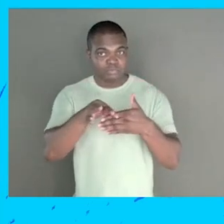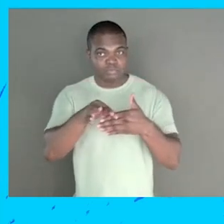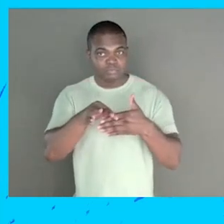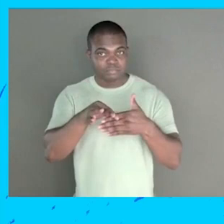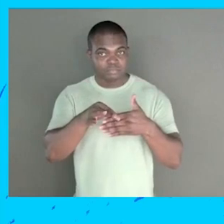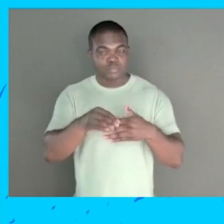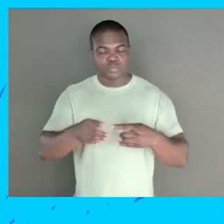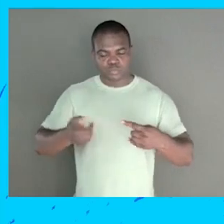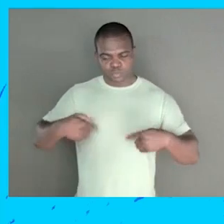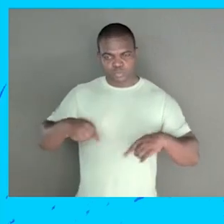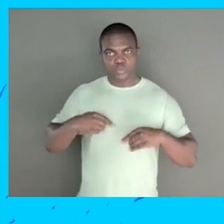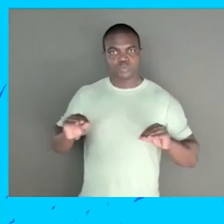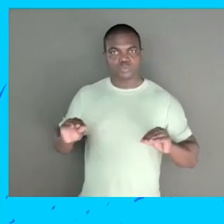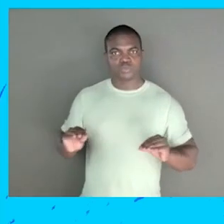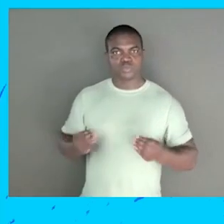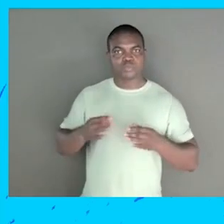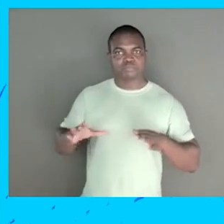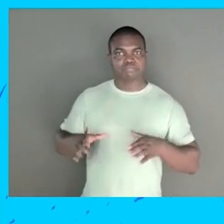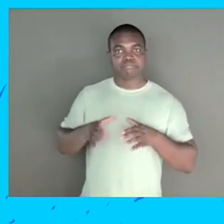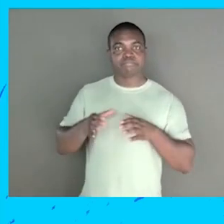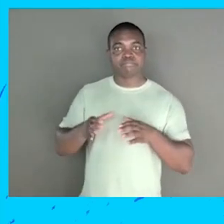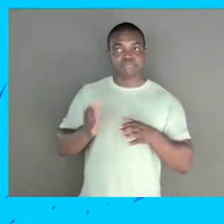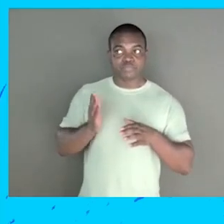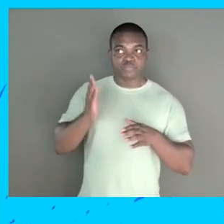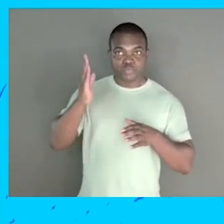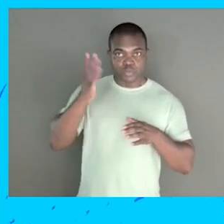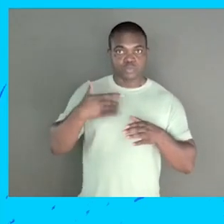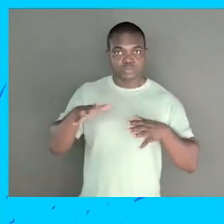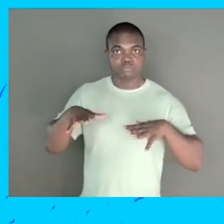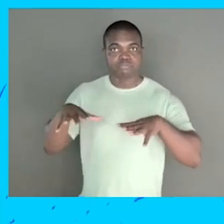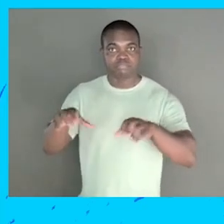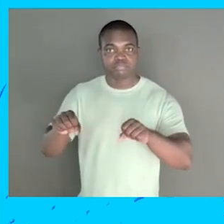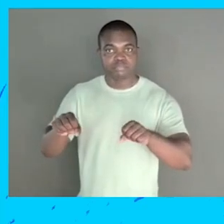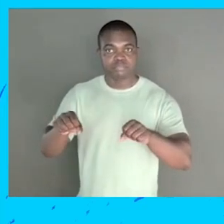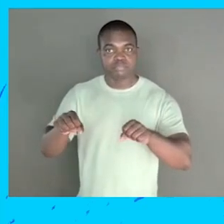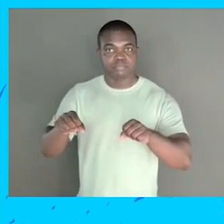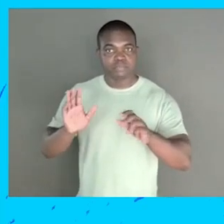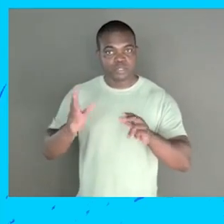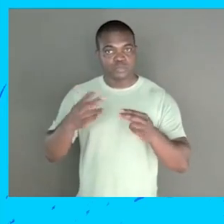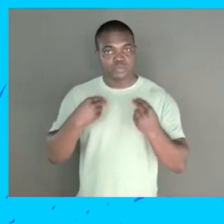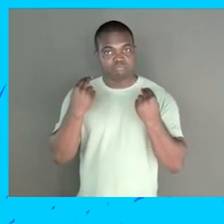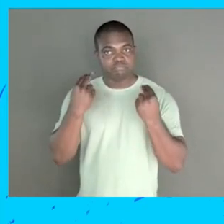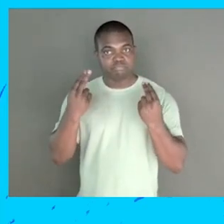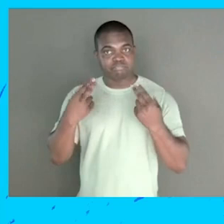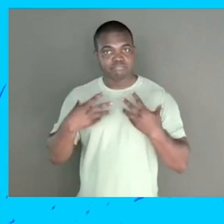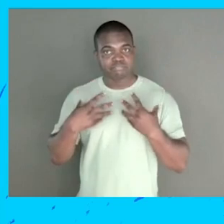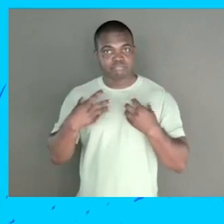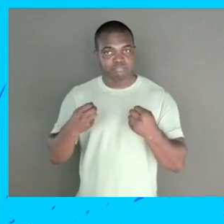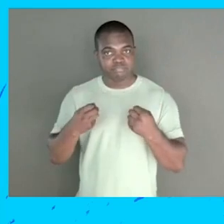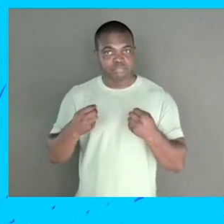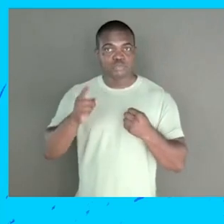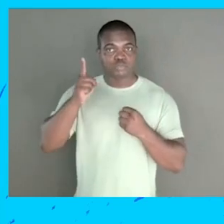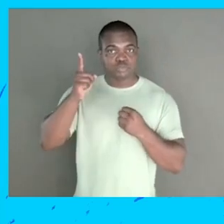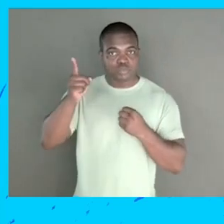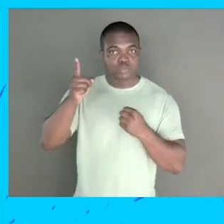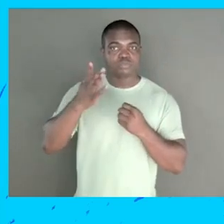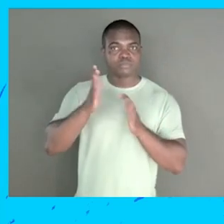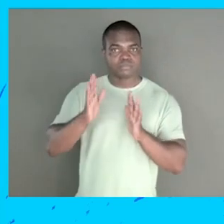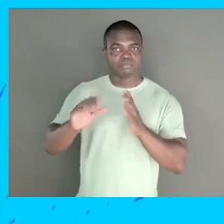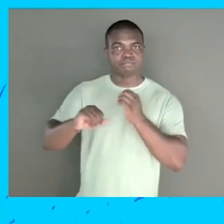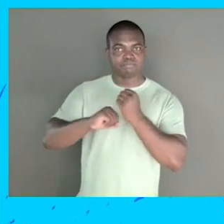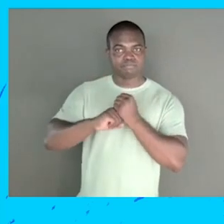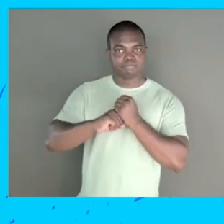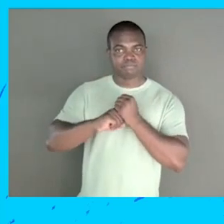We will be there for you. We will do everything for you. We will listen to you. But that is only what we have